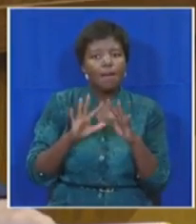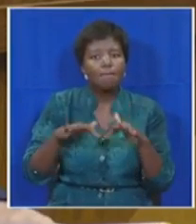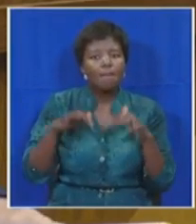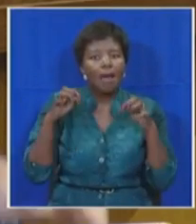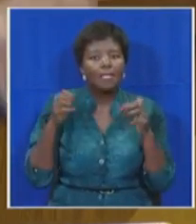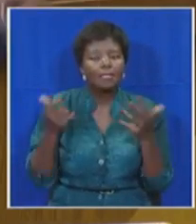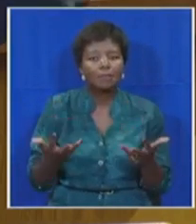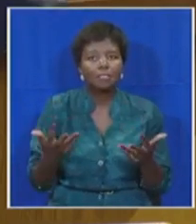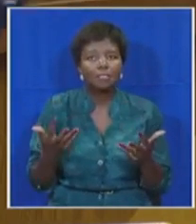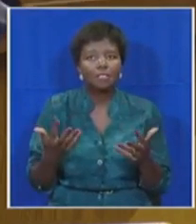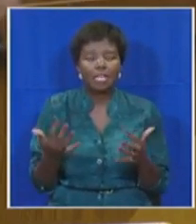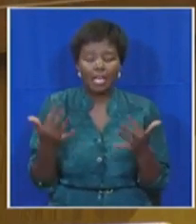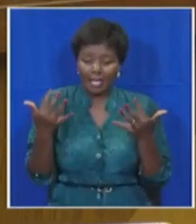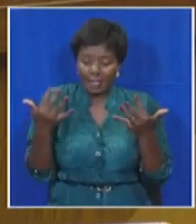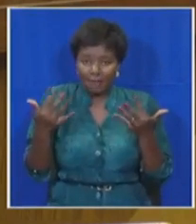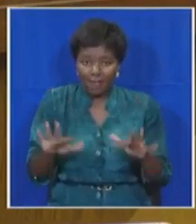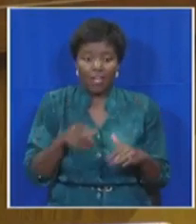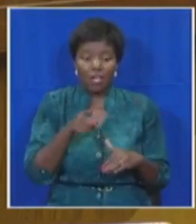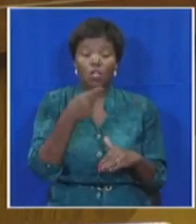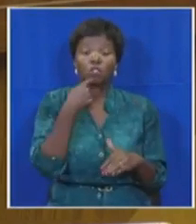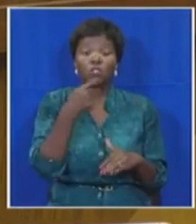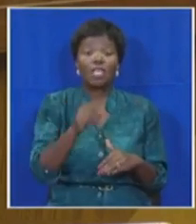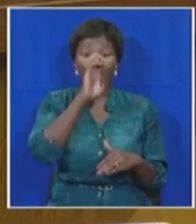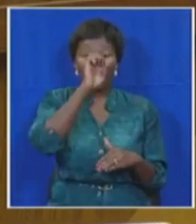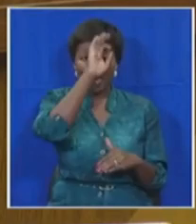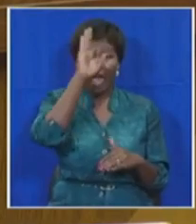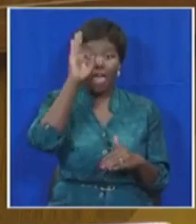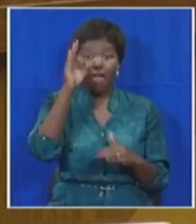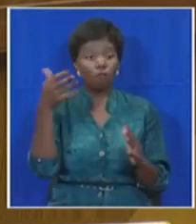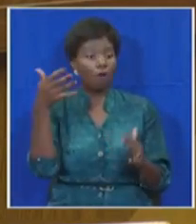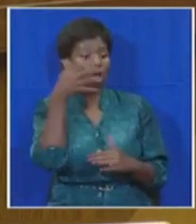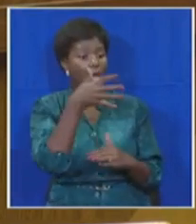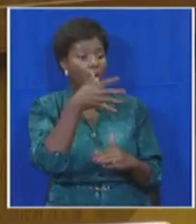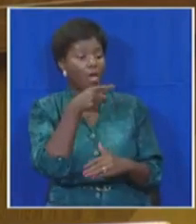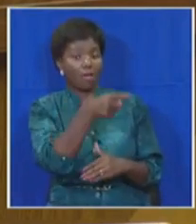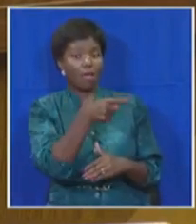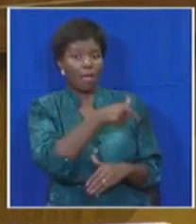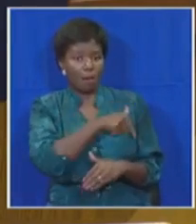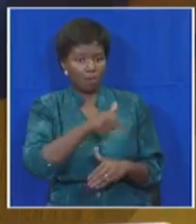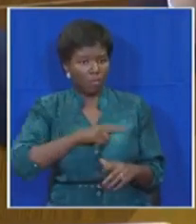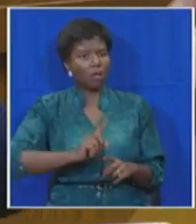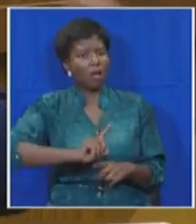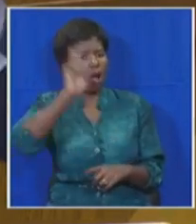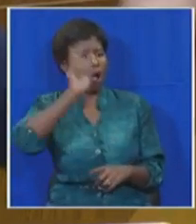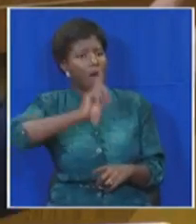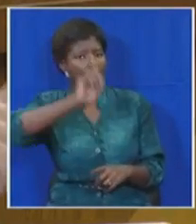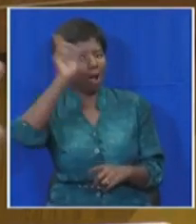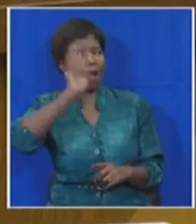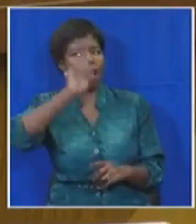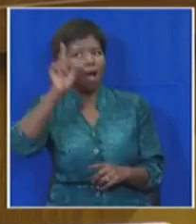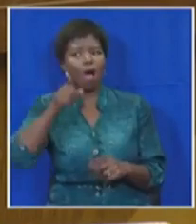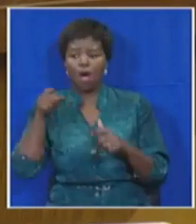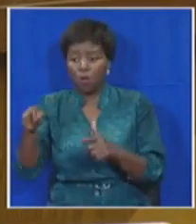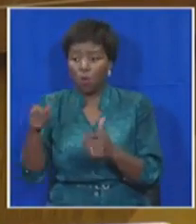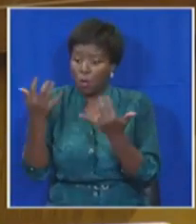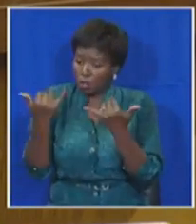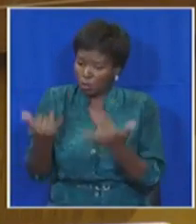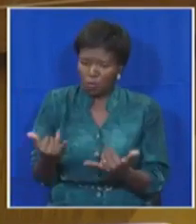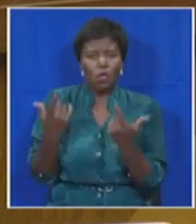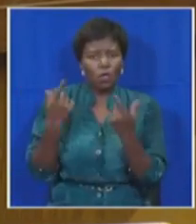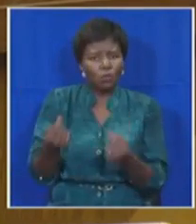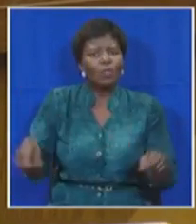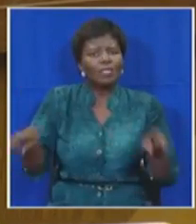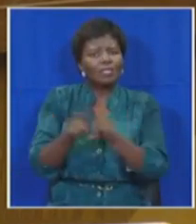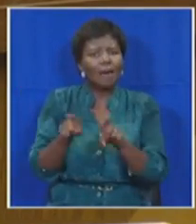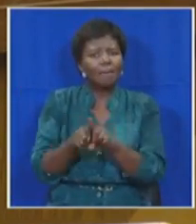complain that the EFF disrupts the president for spurious points of order, when all you've done today is deploy that